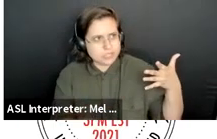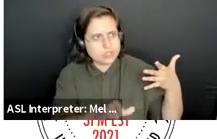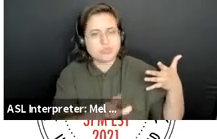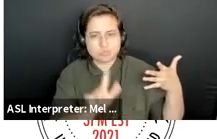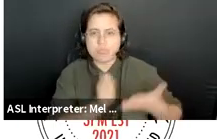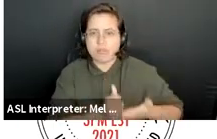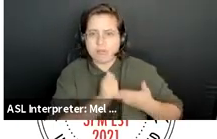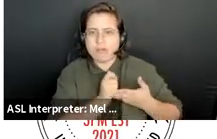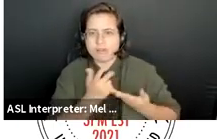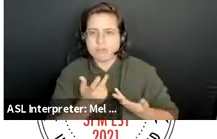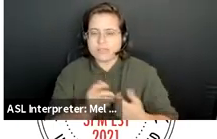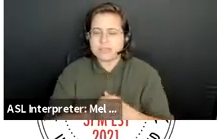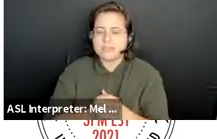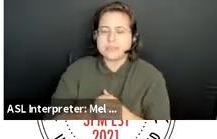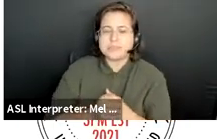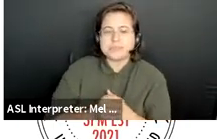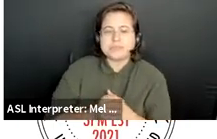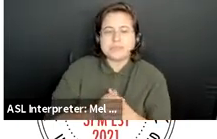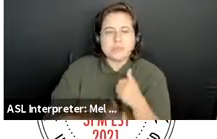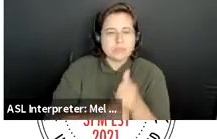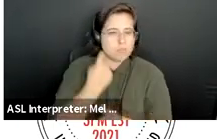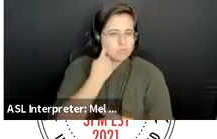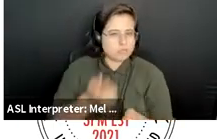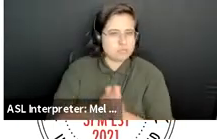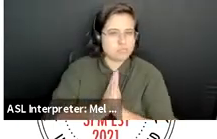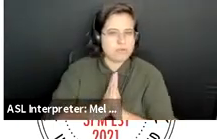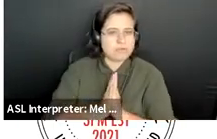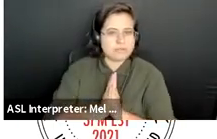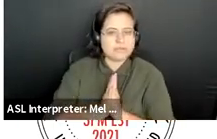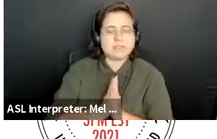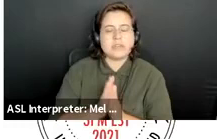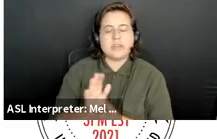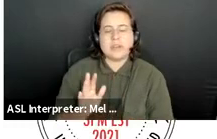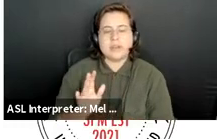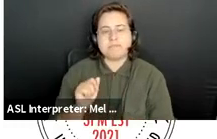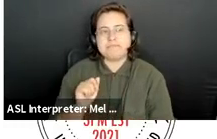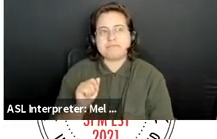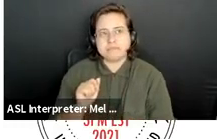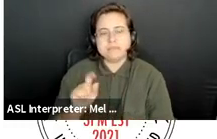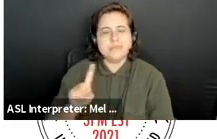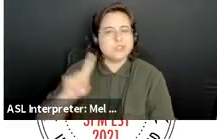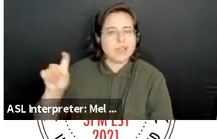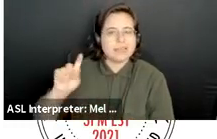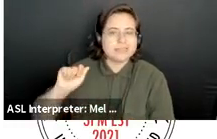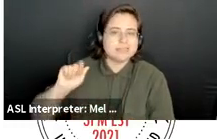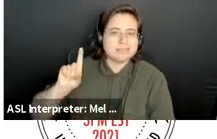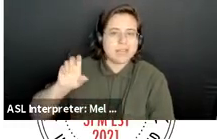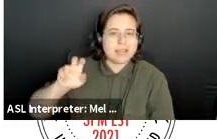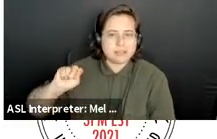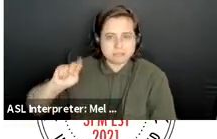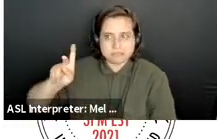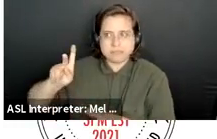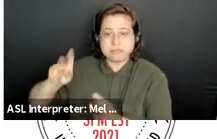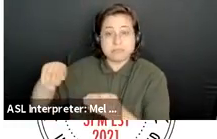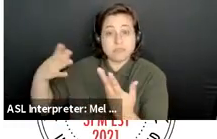help. The most recent request has been to ask the administration to provide an